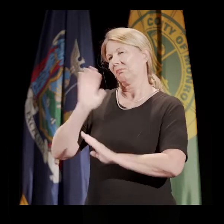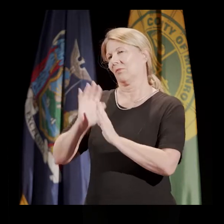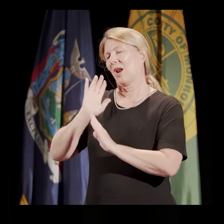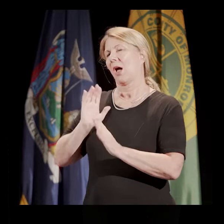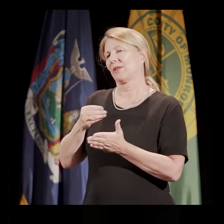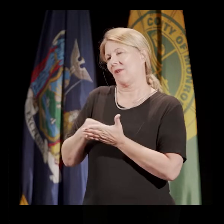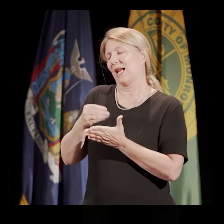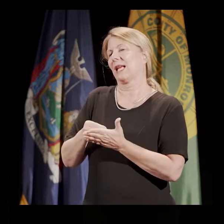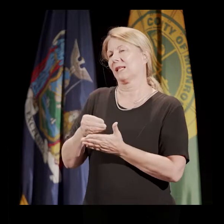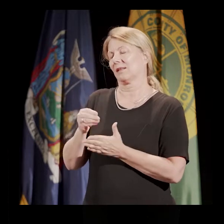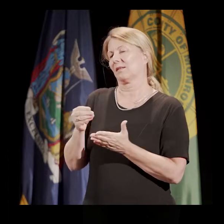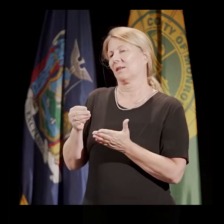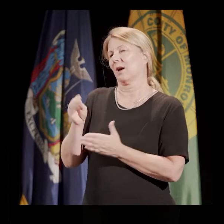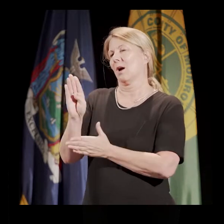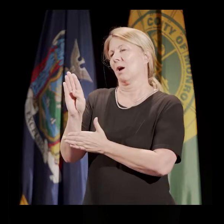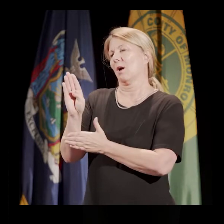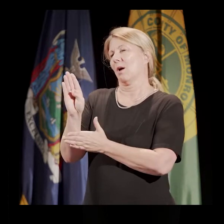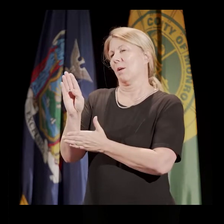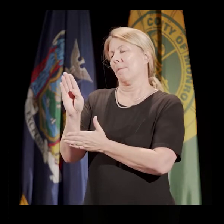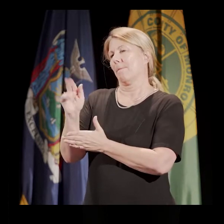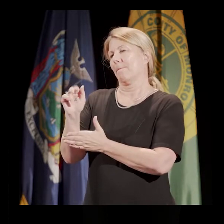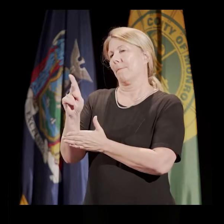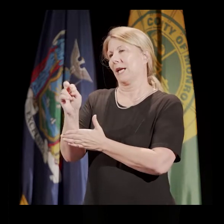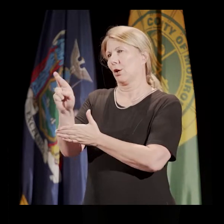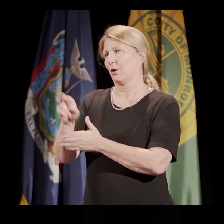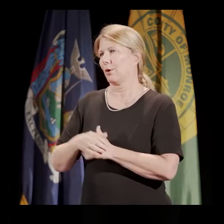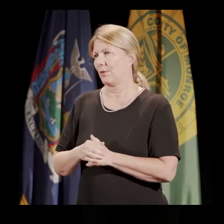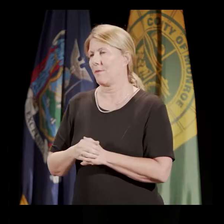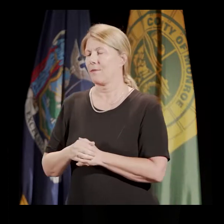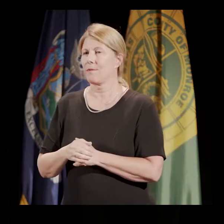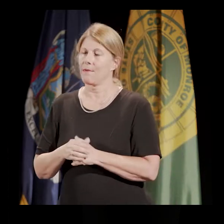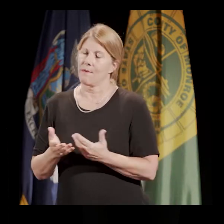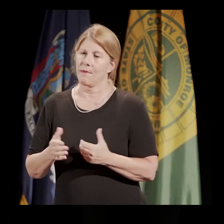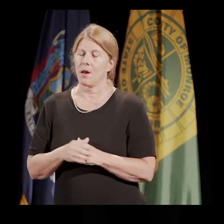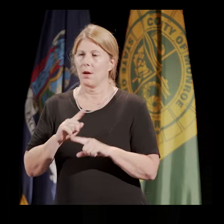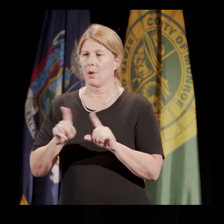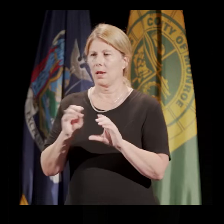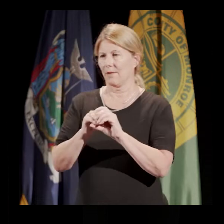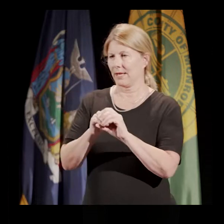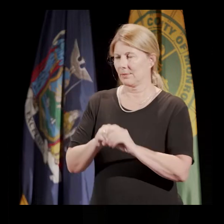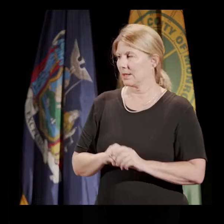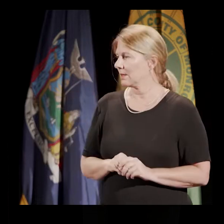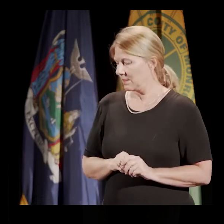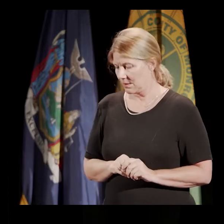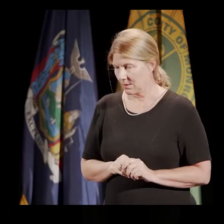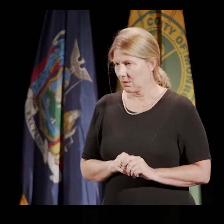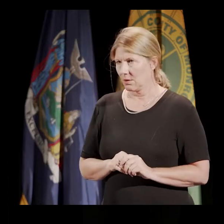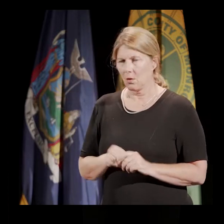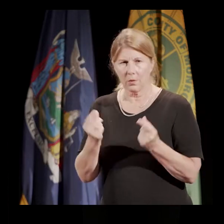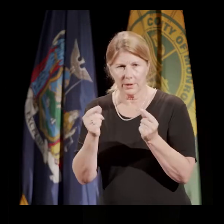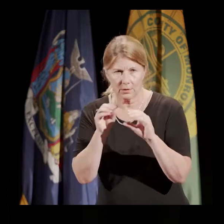service sector. But anyone that invests, and we all do, the first rule of investing is to set your